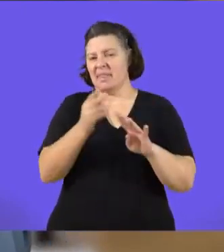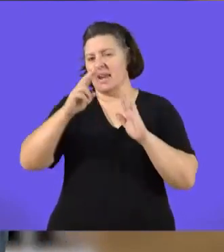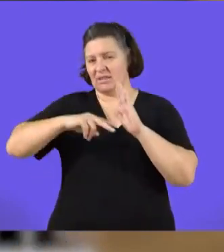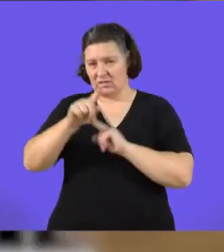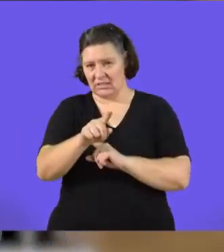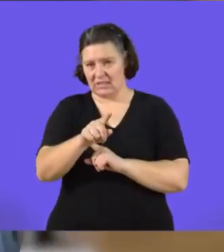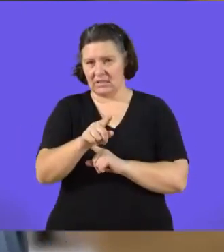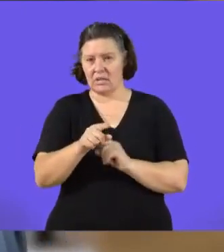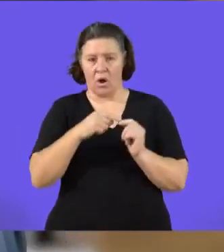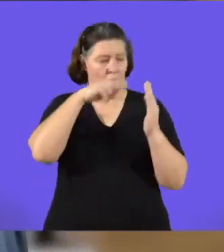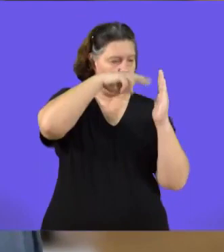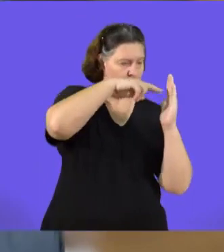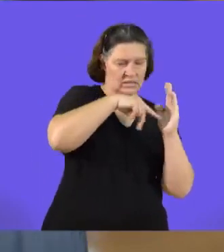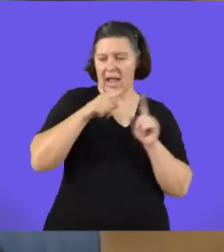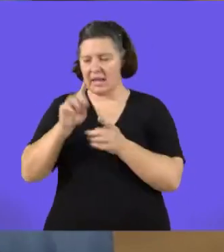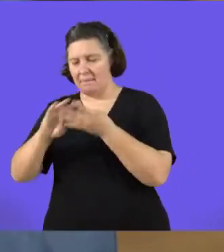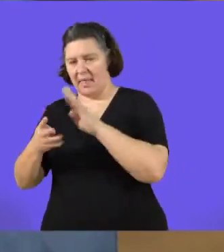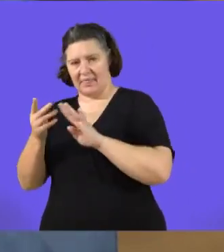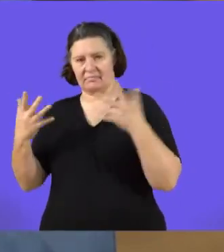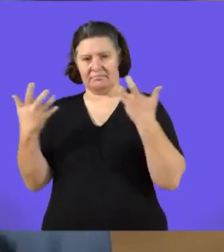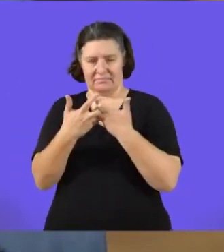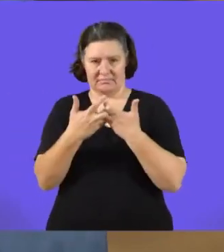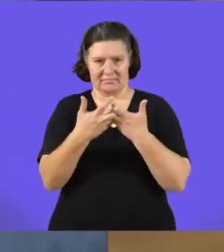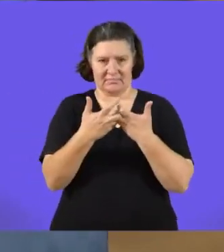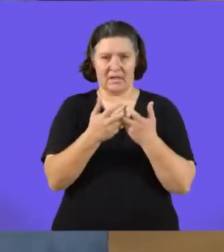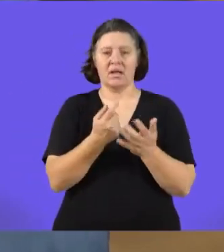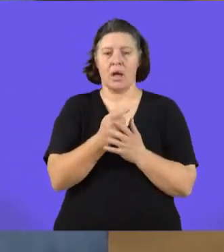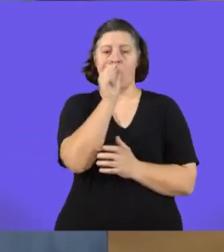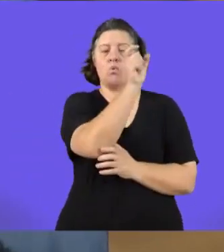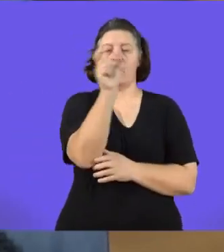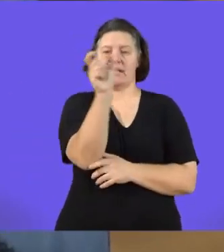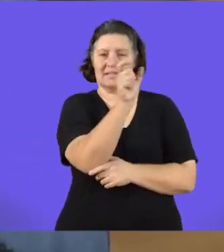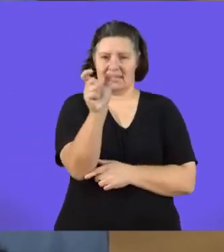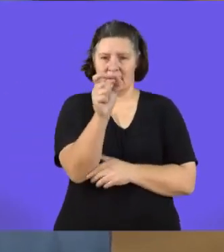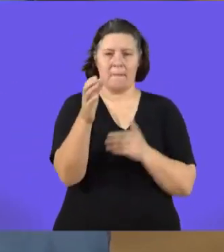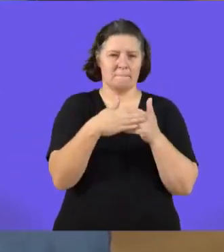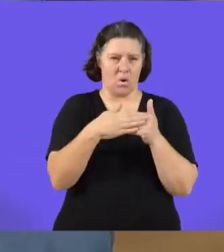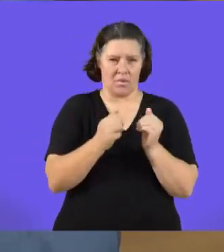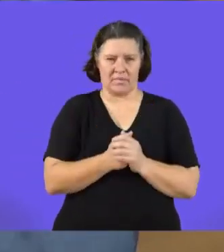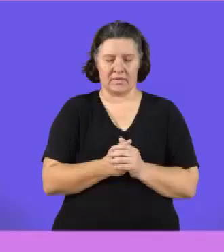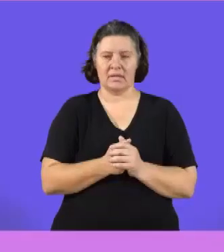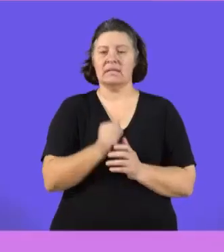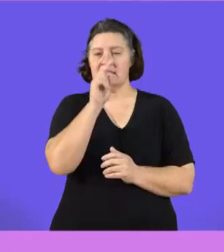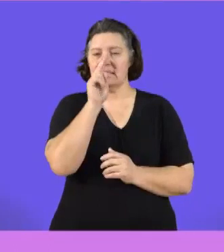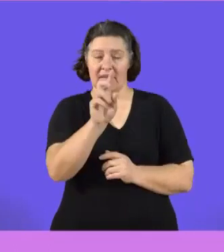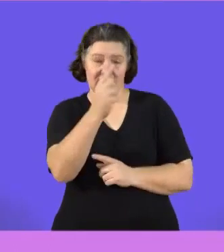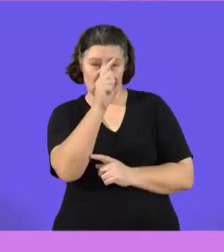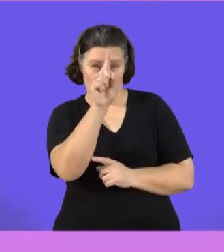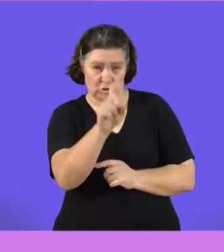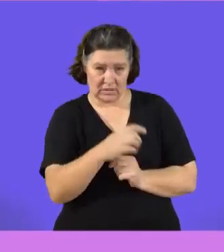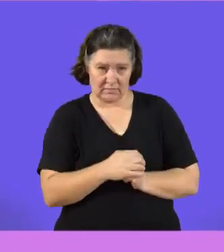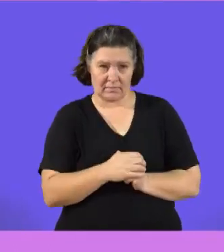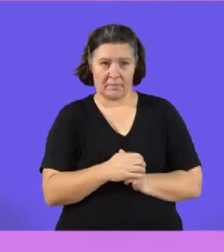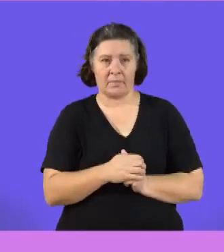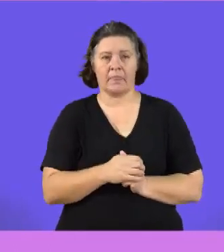we'll combine the literacy part with the mathematics. Hence, you'll see that the wording will be more. So looking at the first